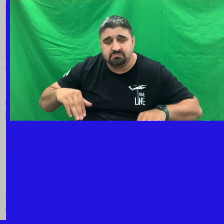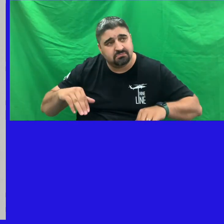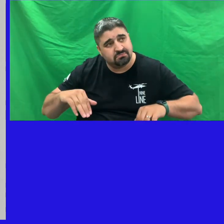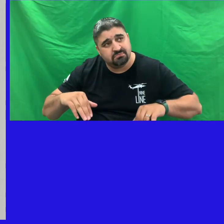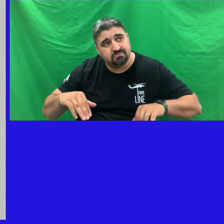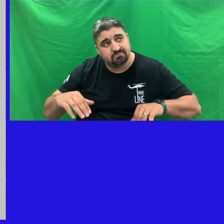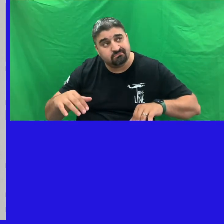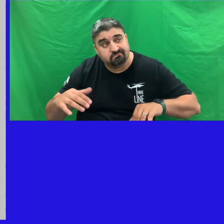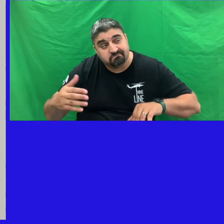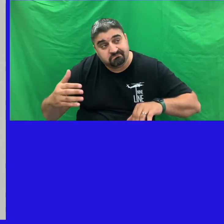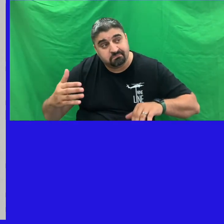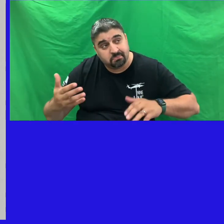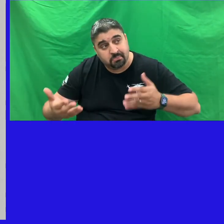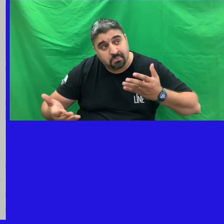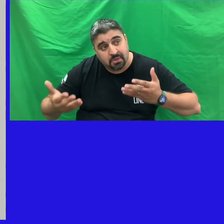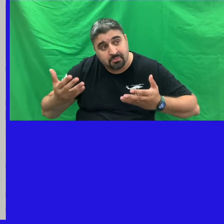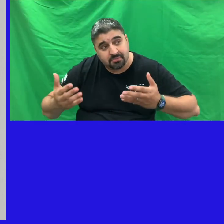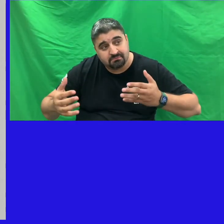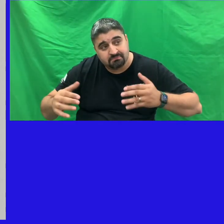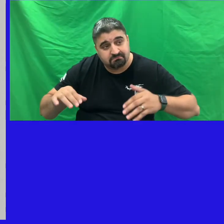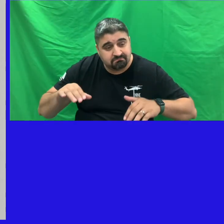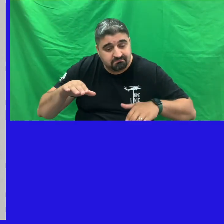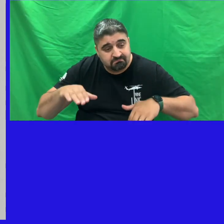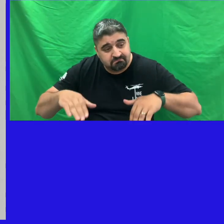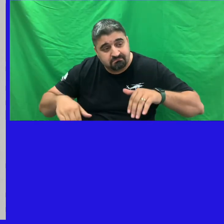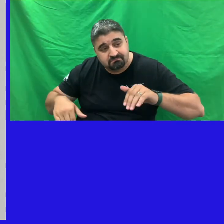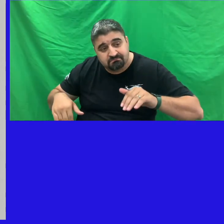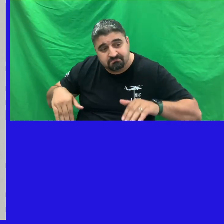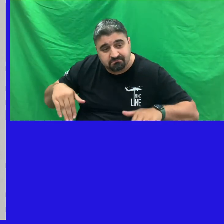turtle as he swam to the island.